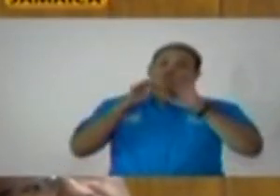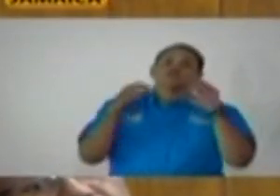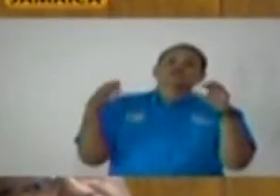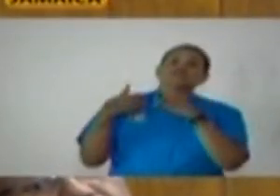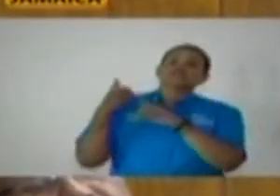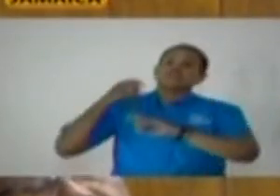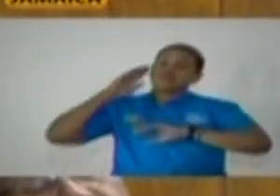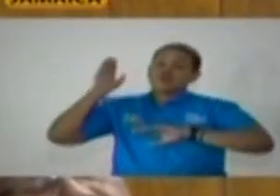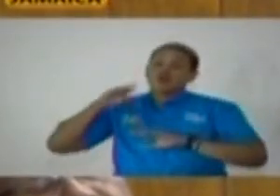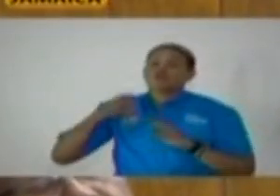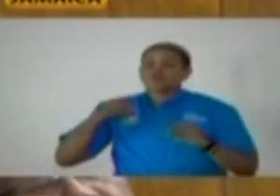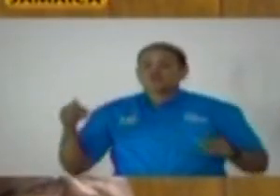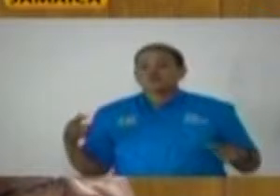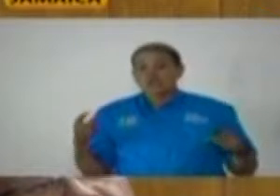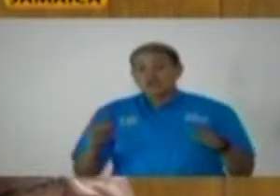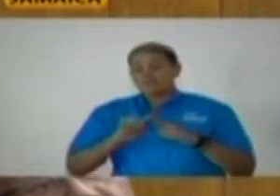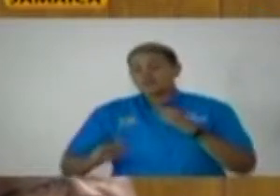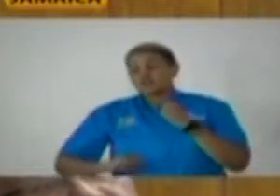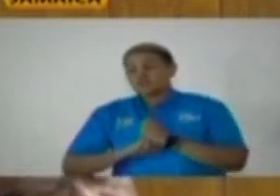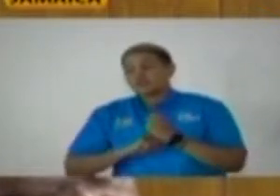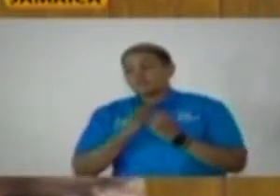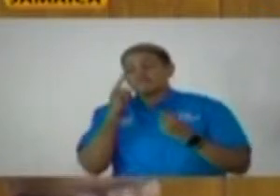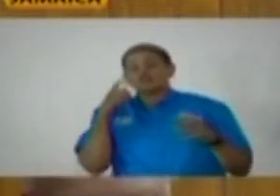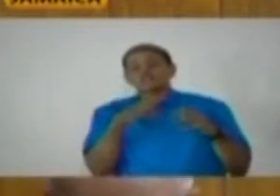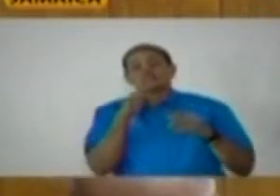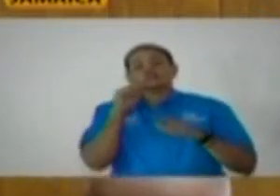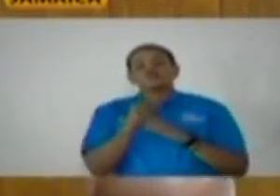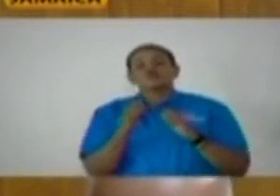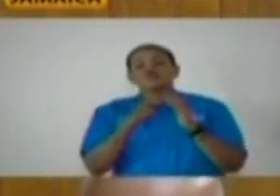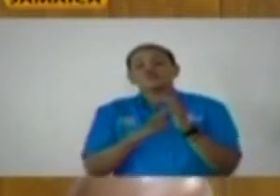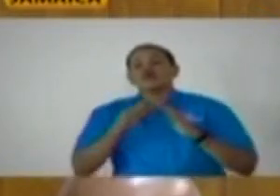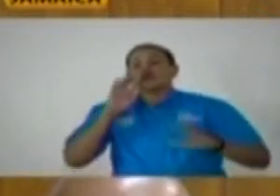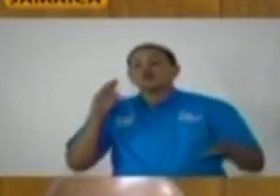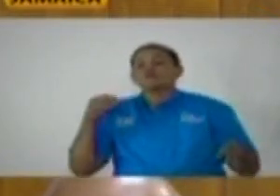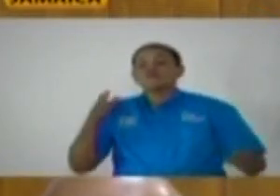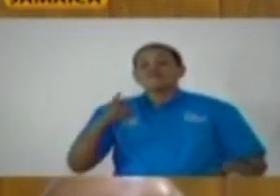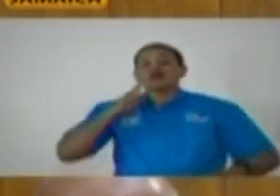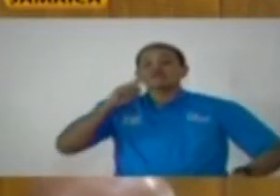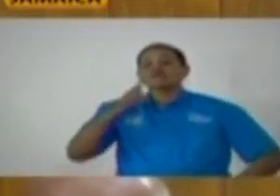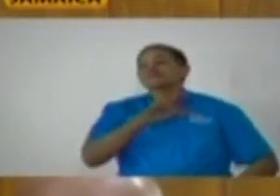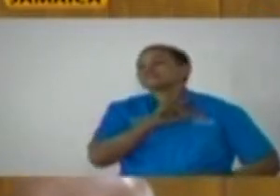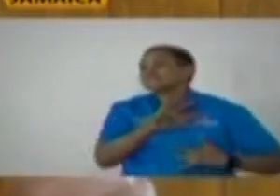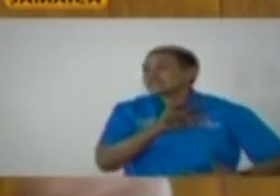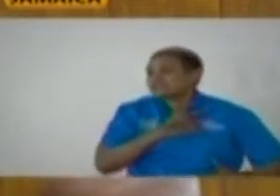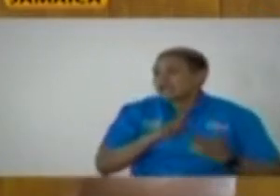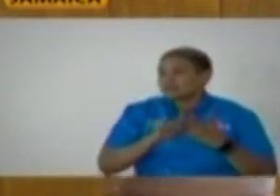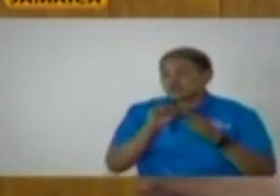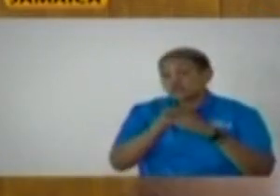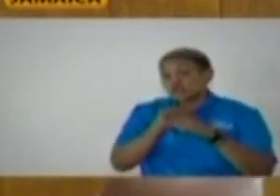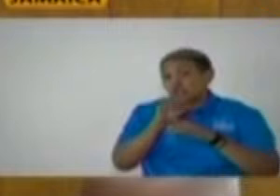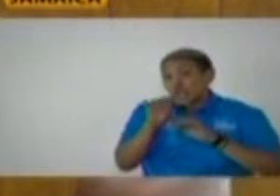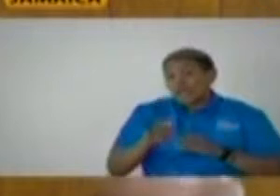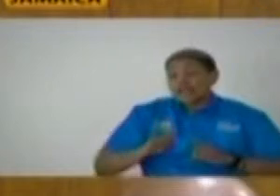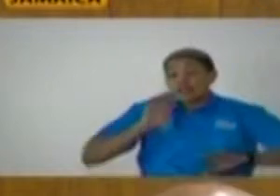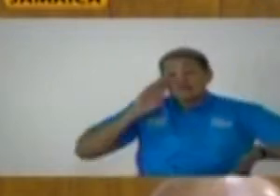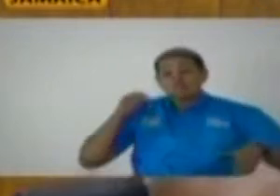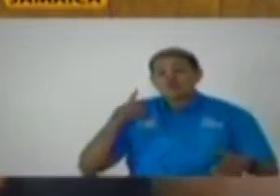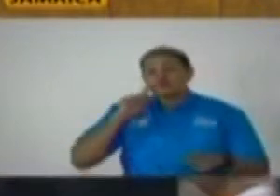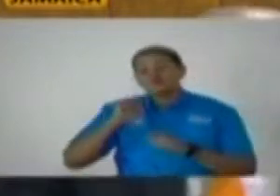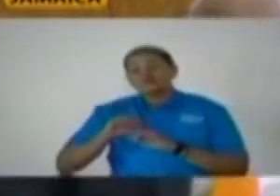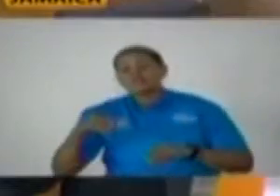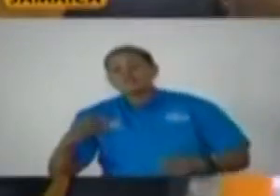studies show it. But support for the sector requires that providers be sensitized and trained, and that focus be on